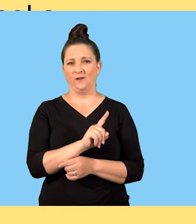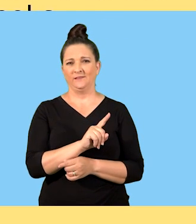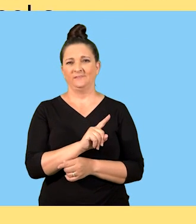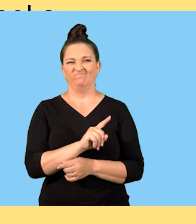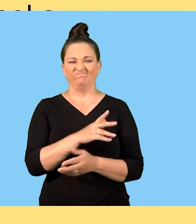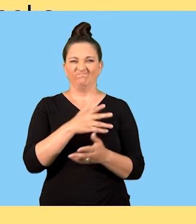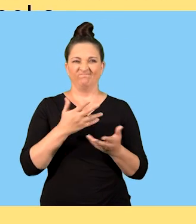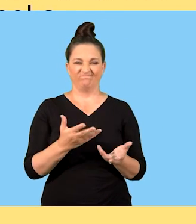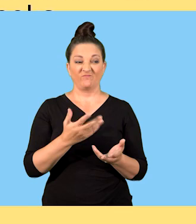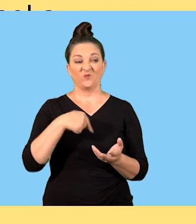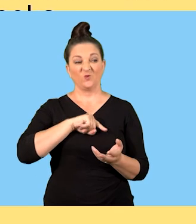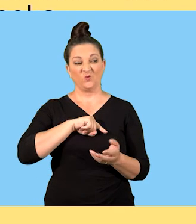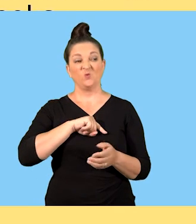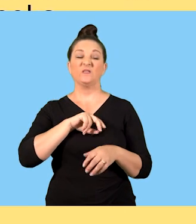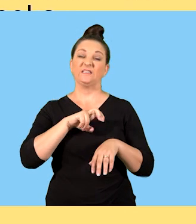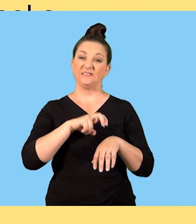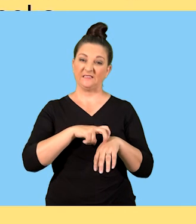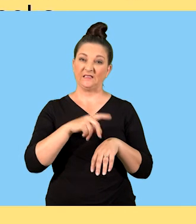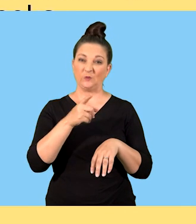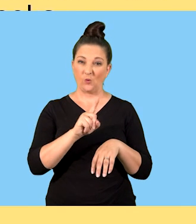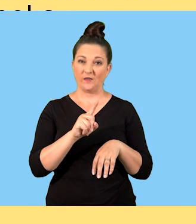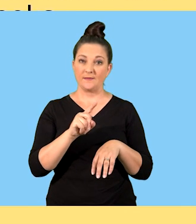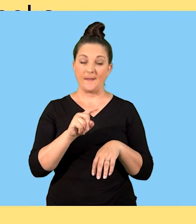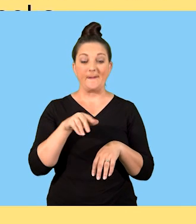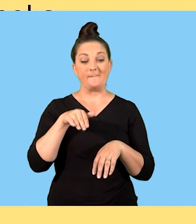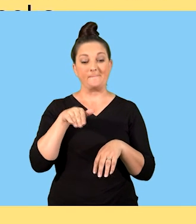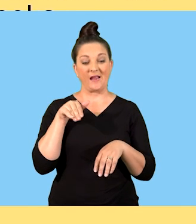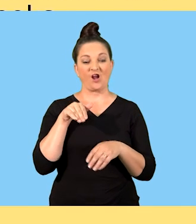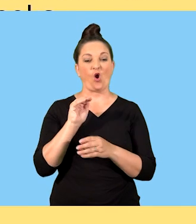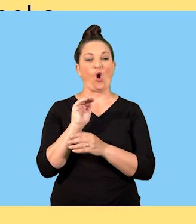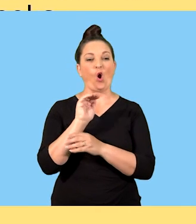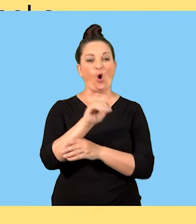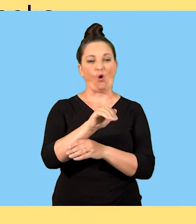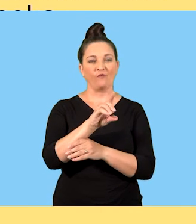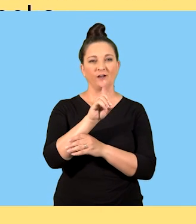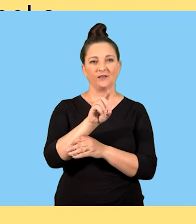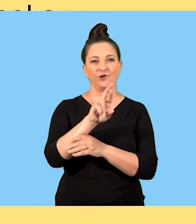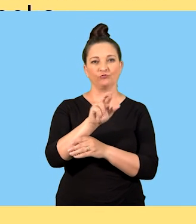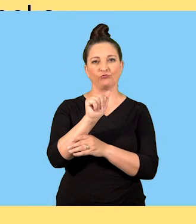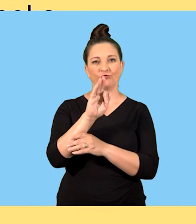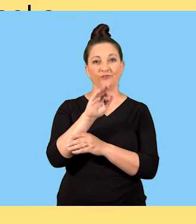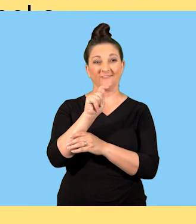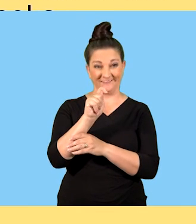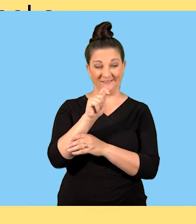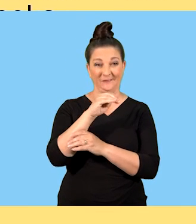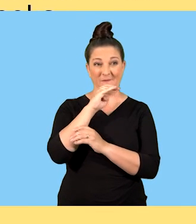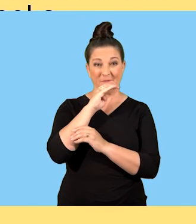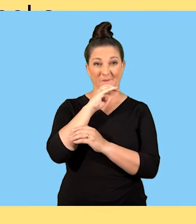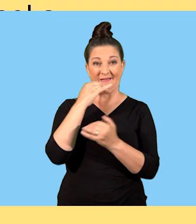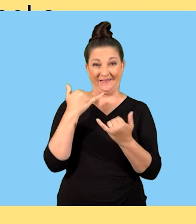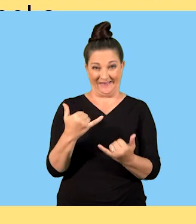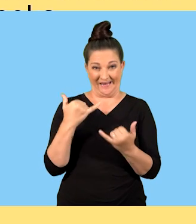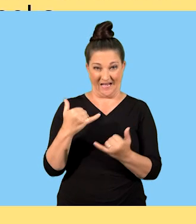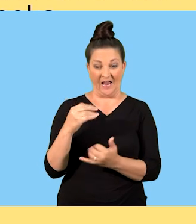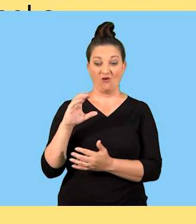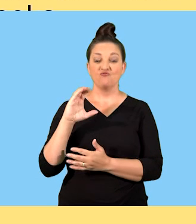unfavorable. That means we have what we call a bank overdraft. Once your bank is on the credit side, it's a